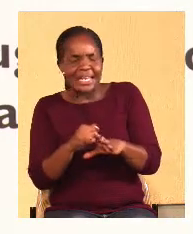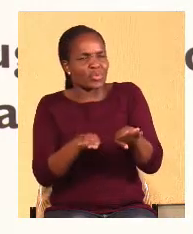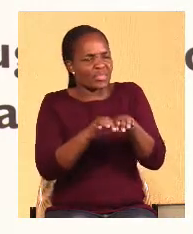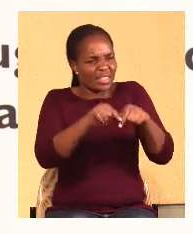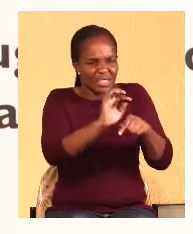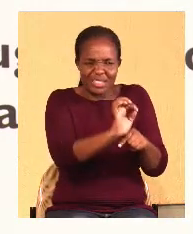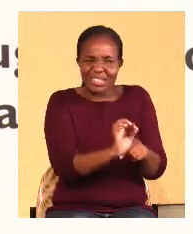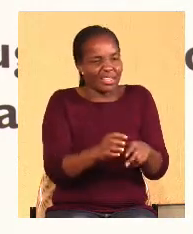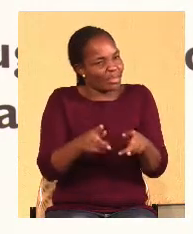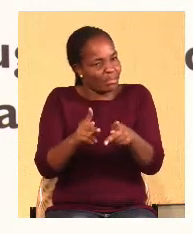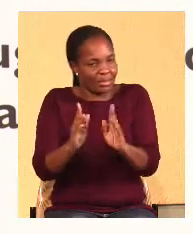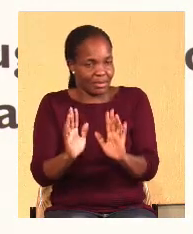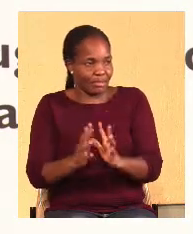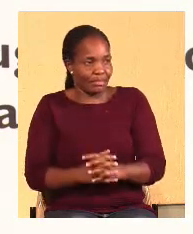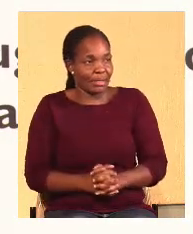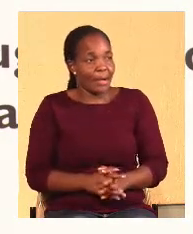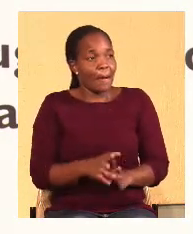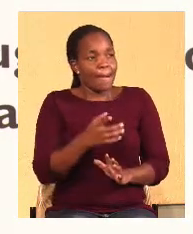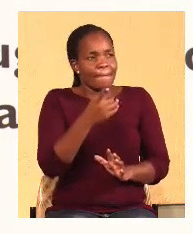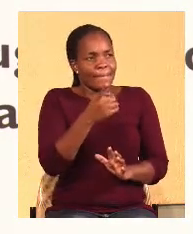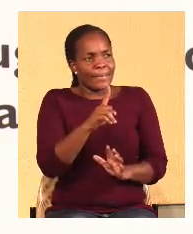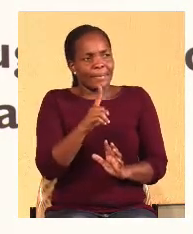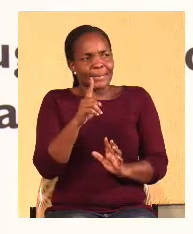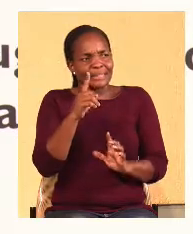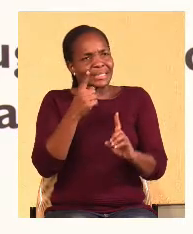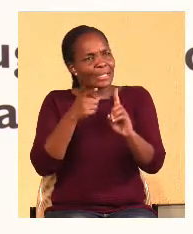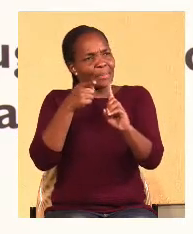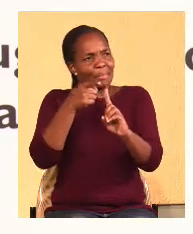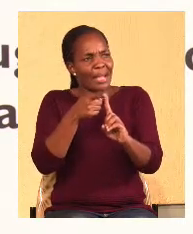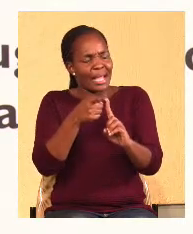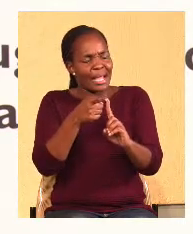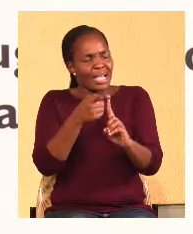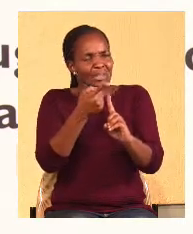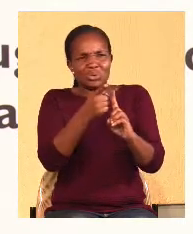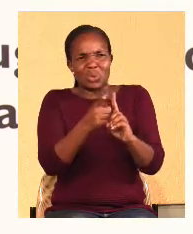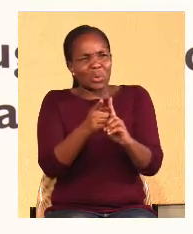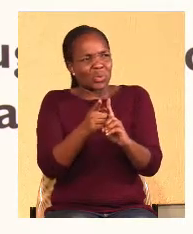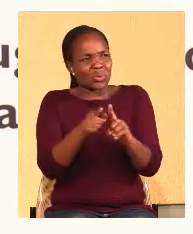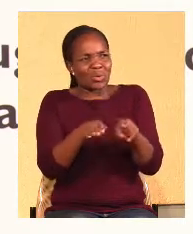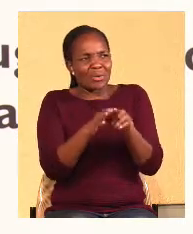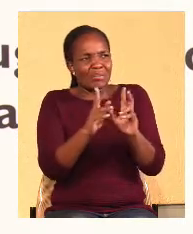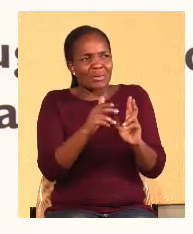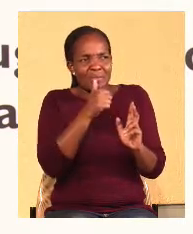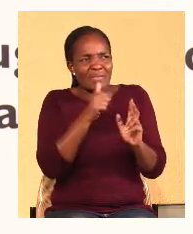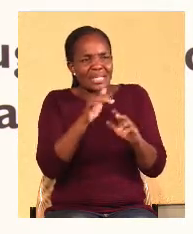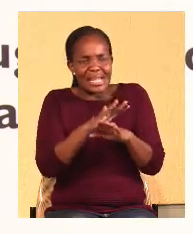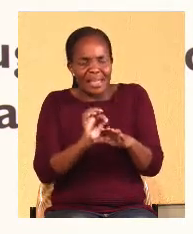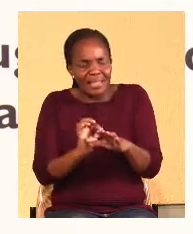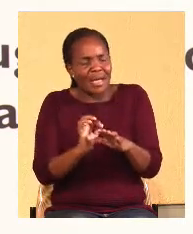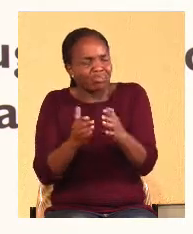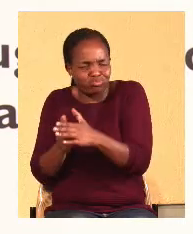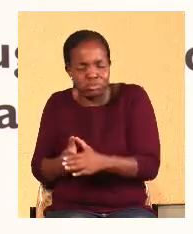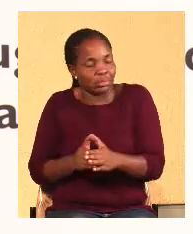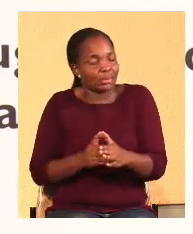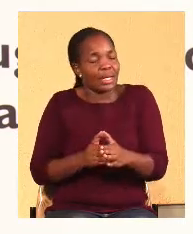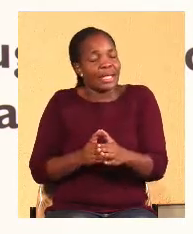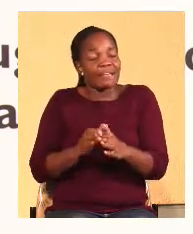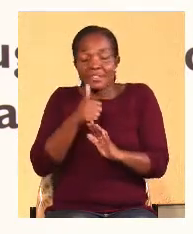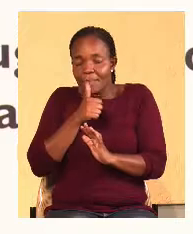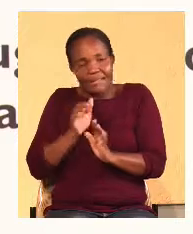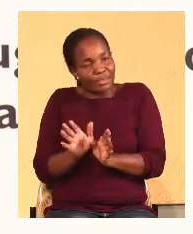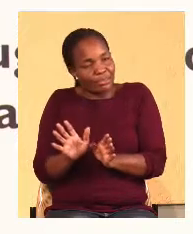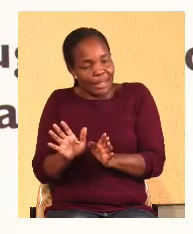on, the intention has never been to be punitive. That's why we encourage Namibians to comply, because I believe